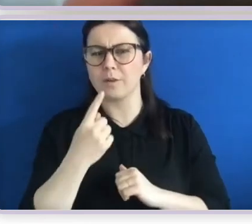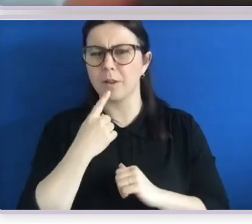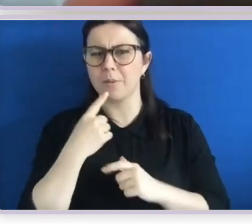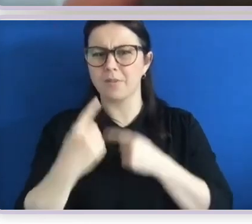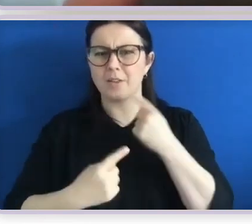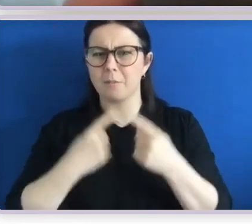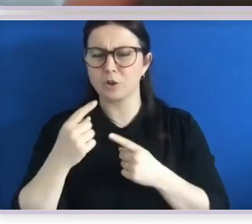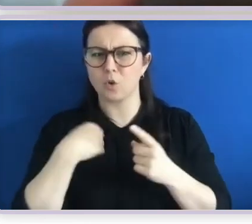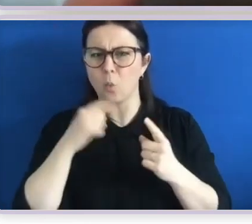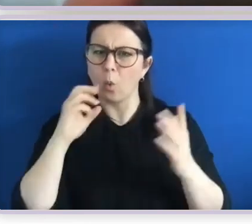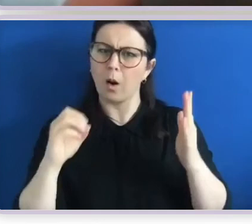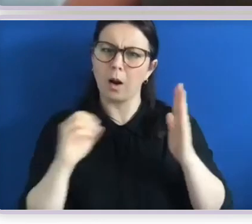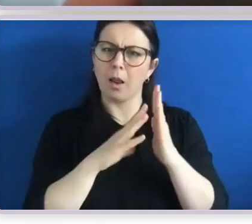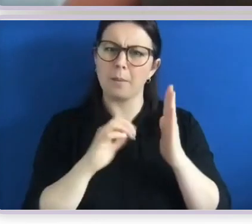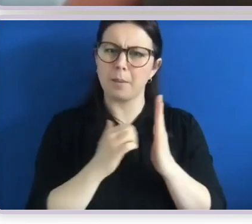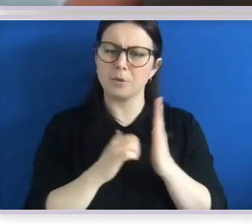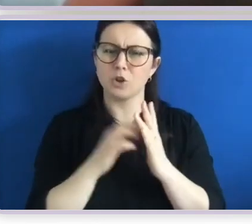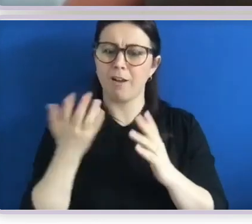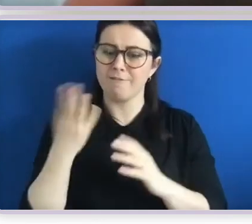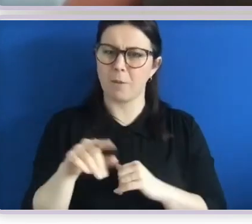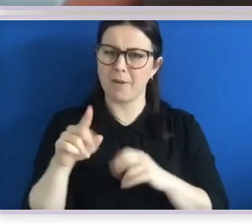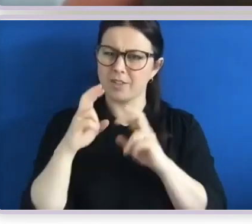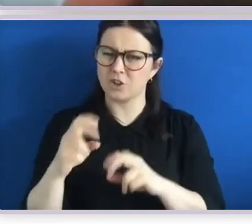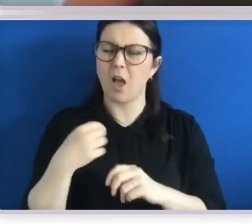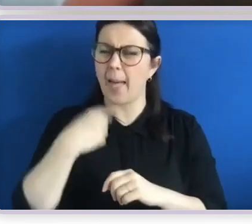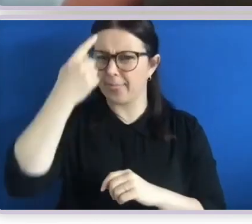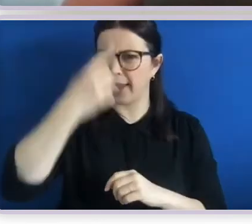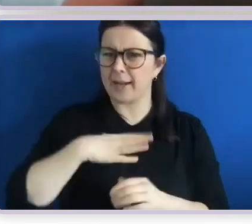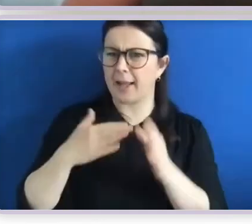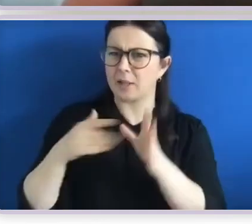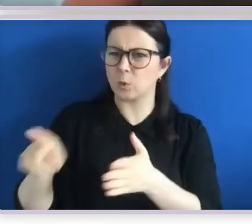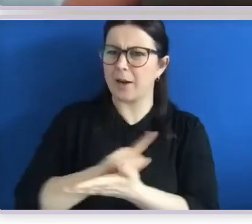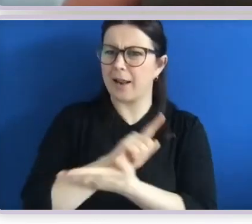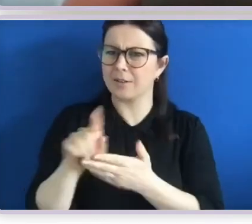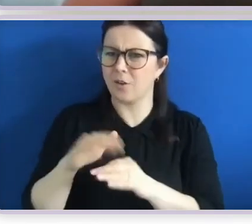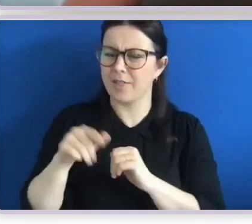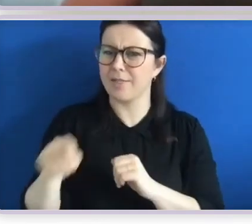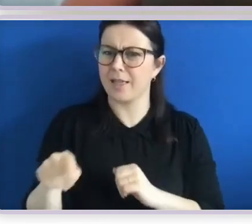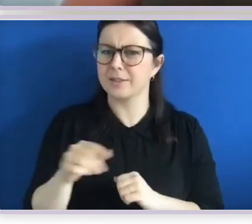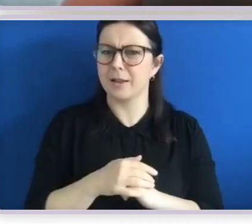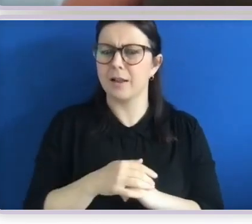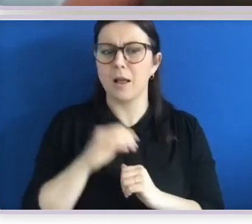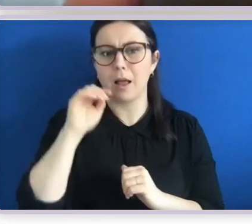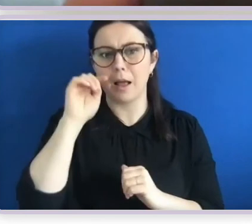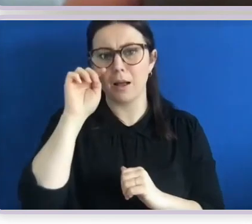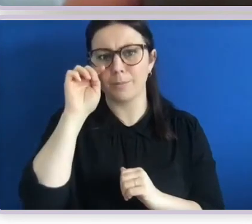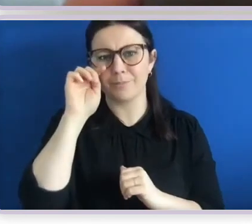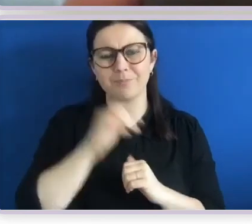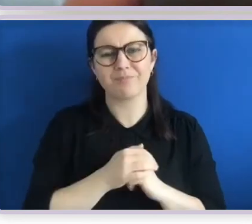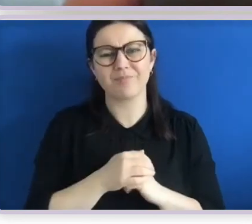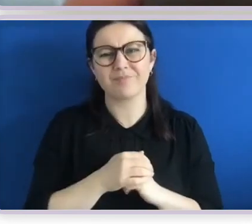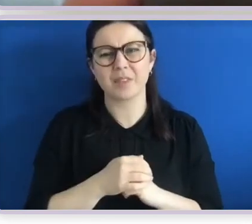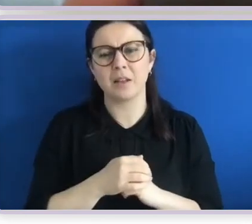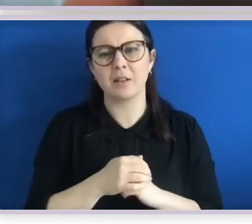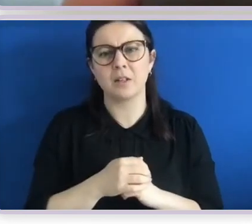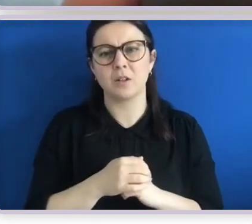out of an investigation, though. I think it's a good point and something which because we're still trying